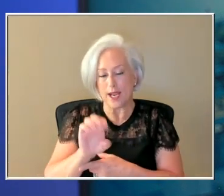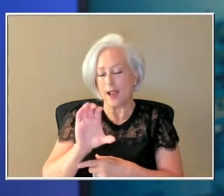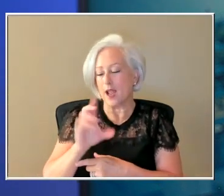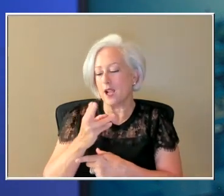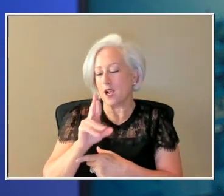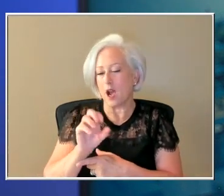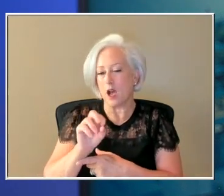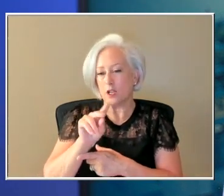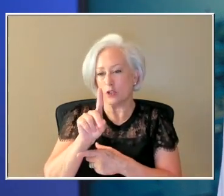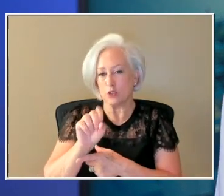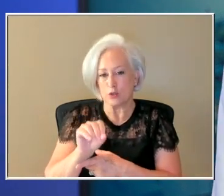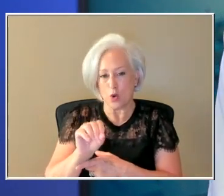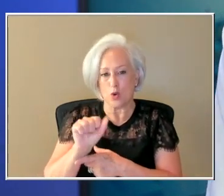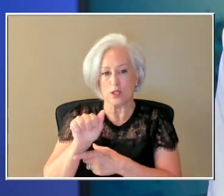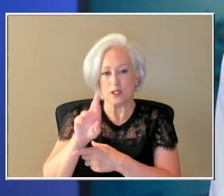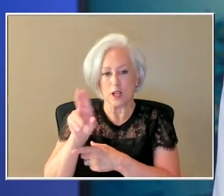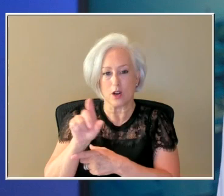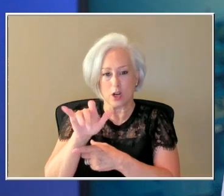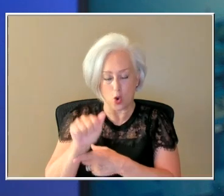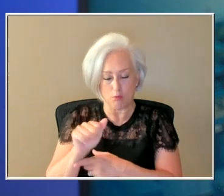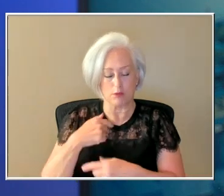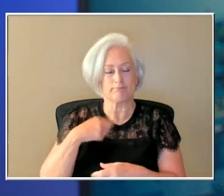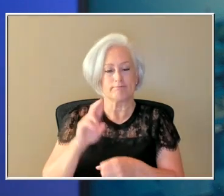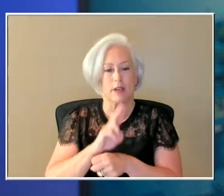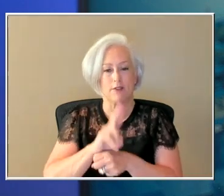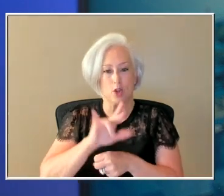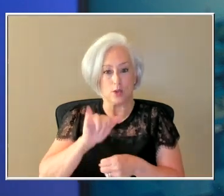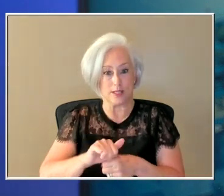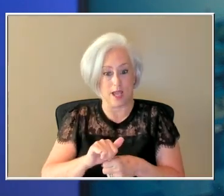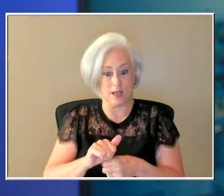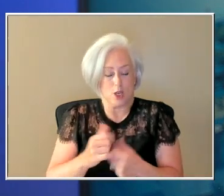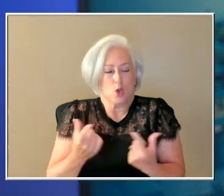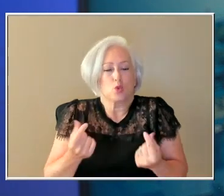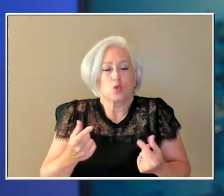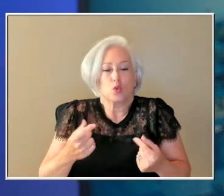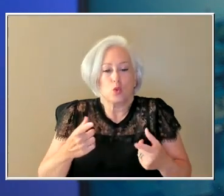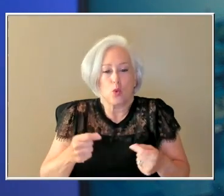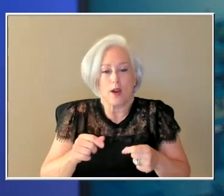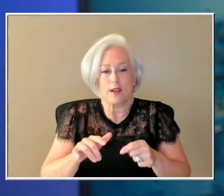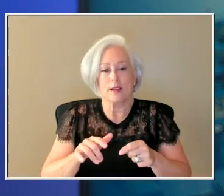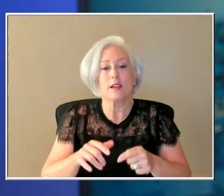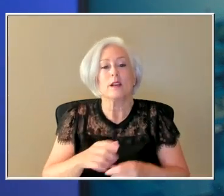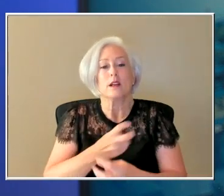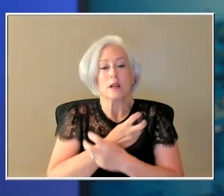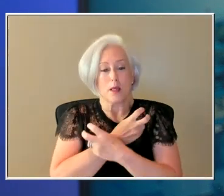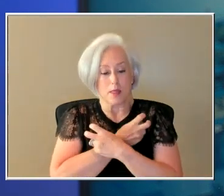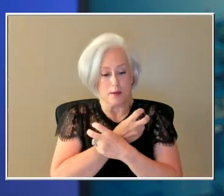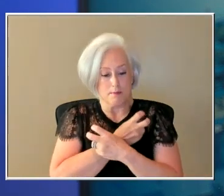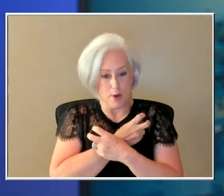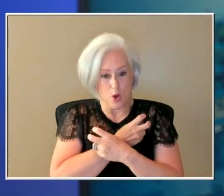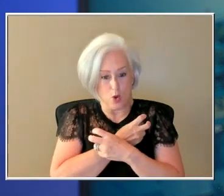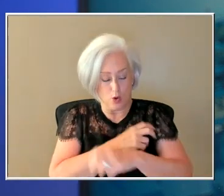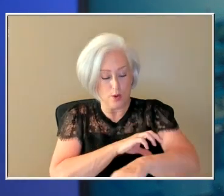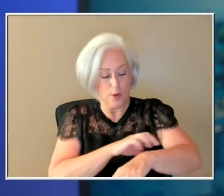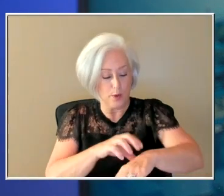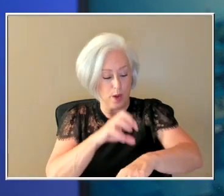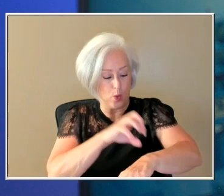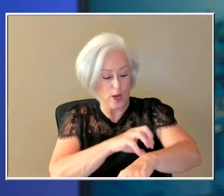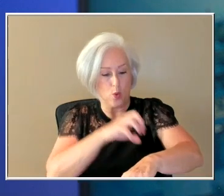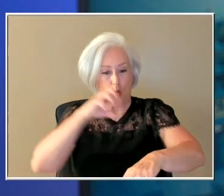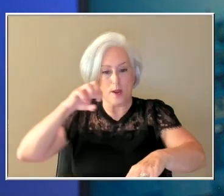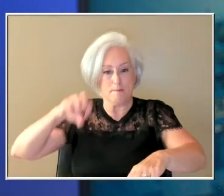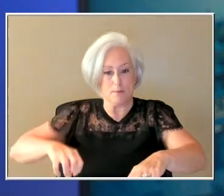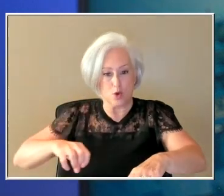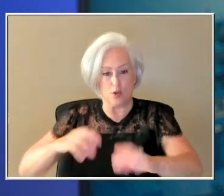I've used it for a long time. It's freezing the inside of the bone after extraction of the tumor. And essentially what it does is that